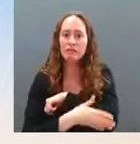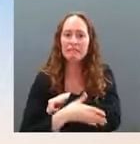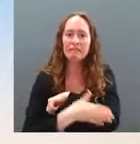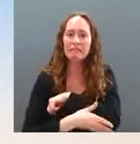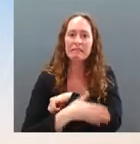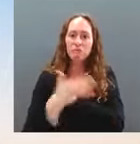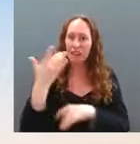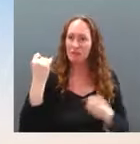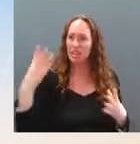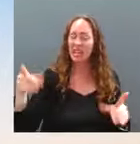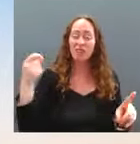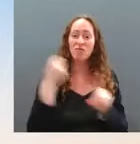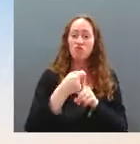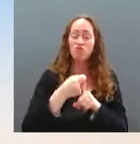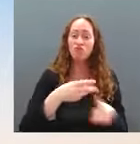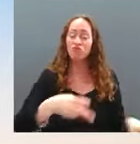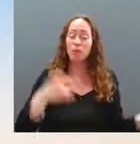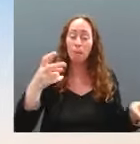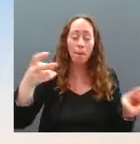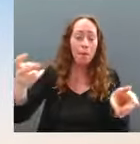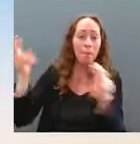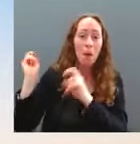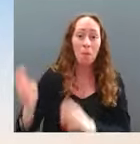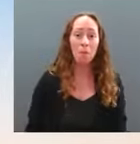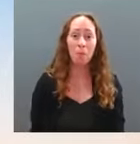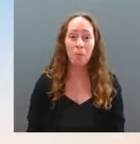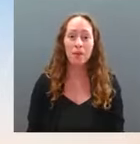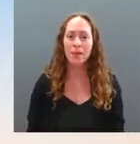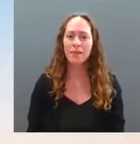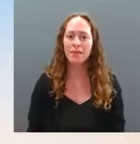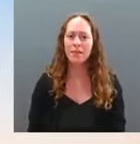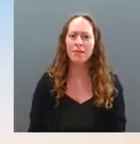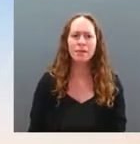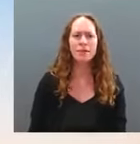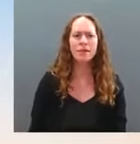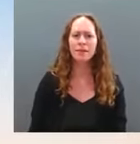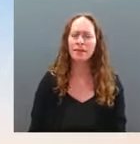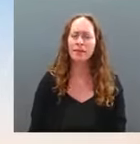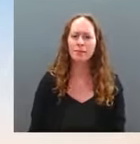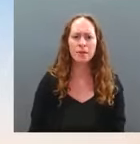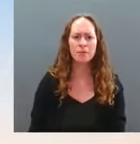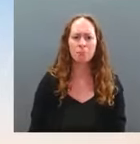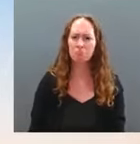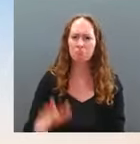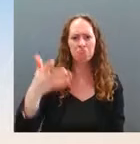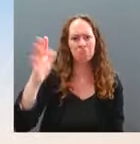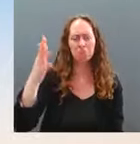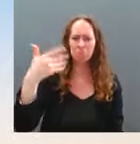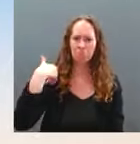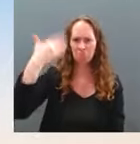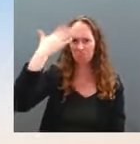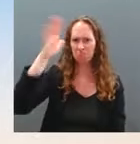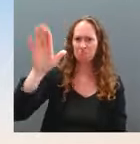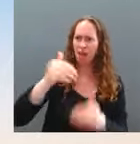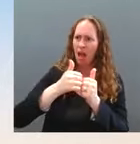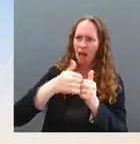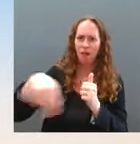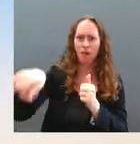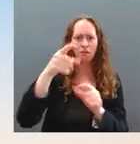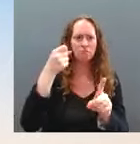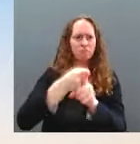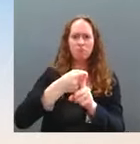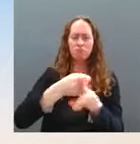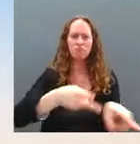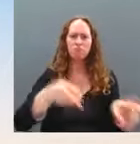COVID or whatever the right way to say that is. I don't know that it was Tuesday. There are other events, obviously, that have happened over the course of the last week as